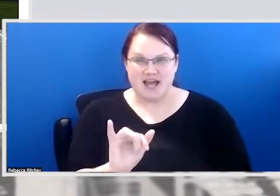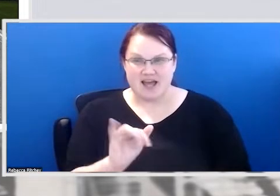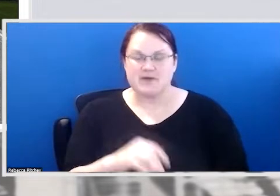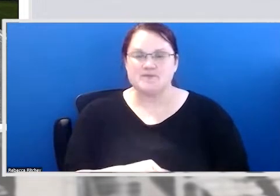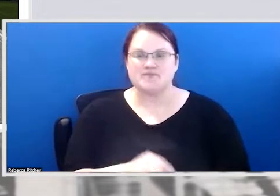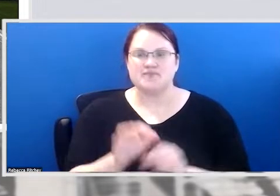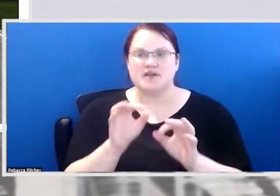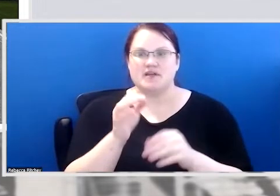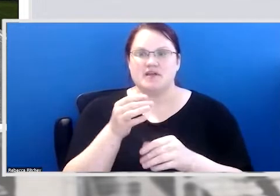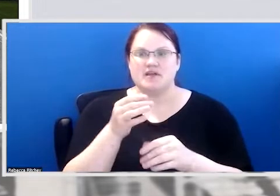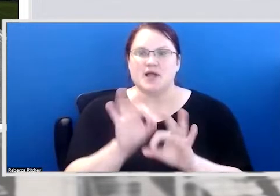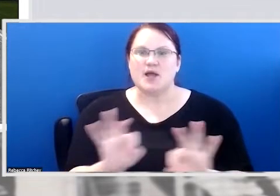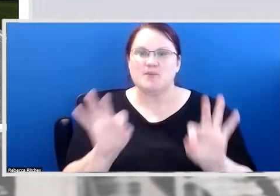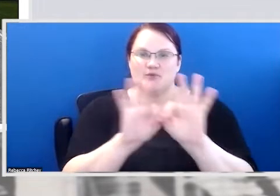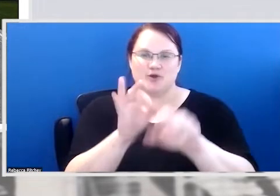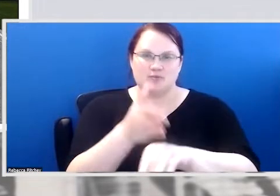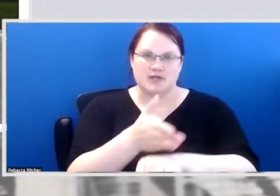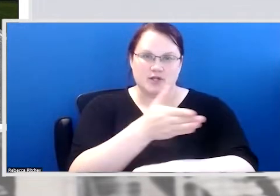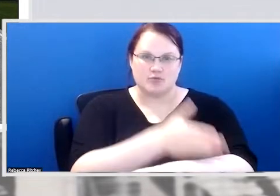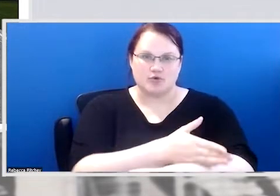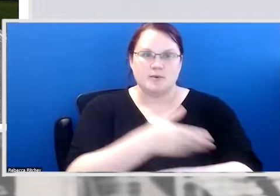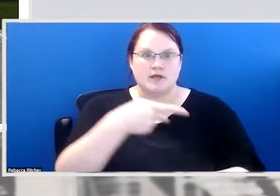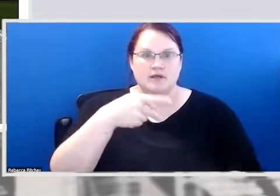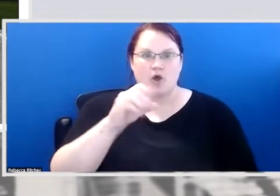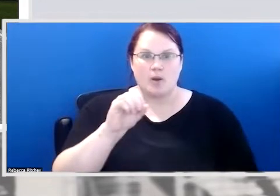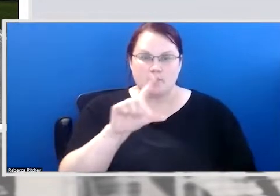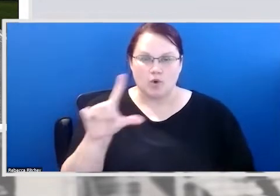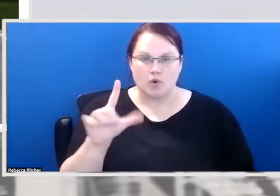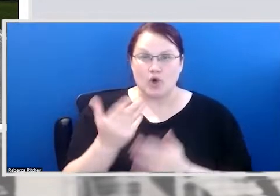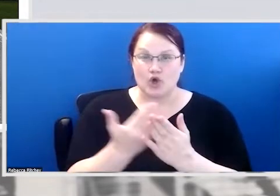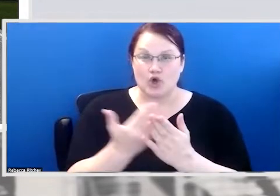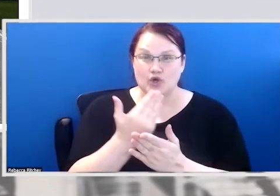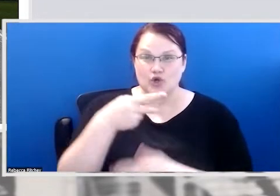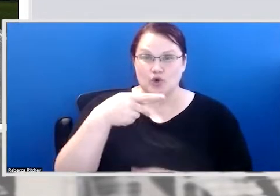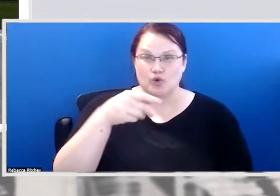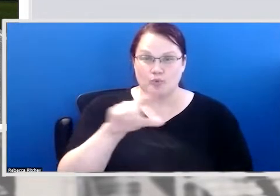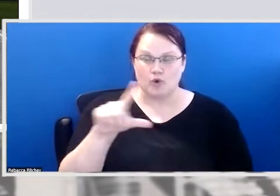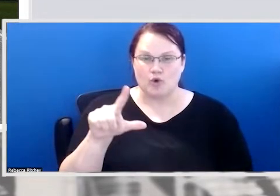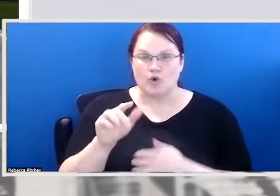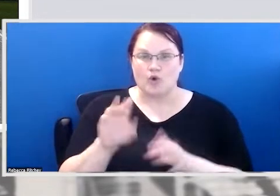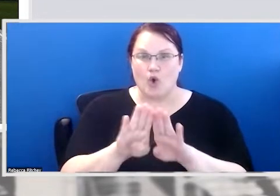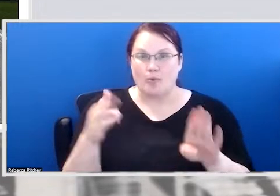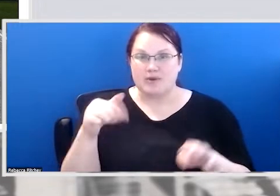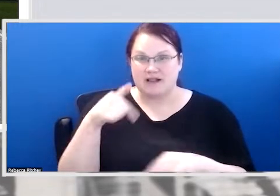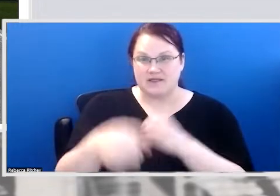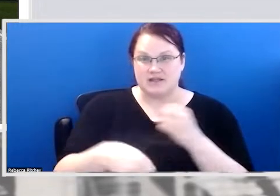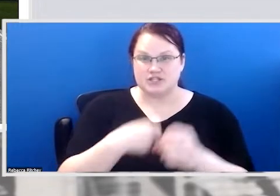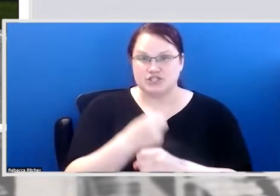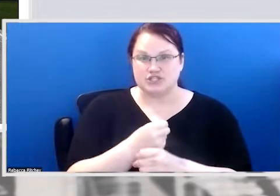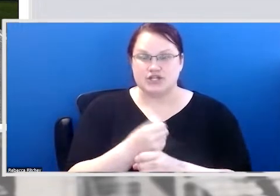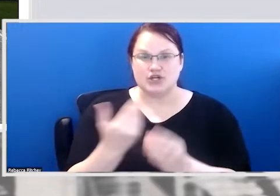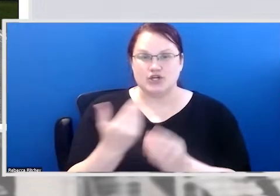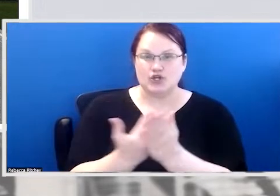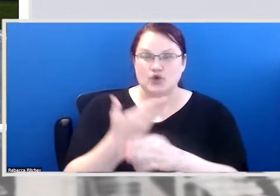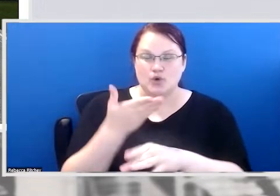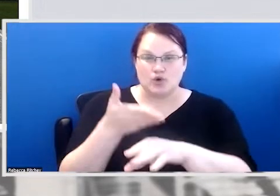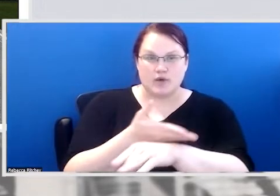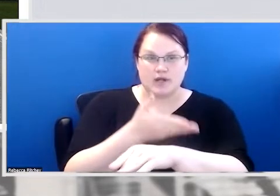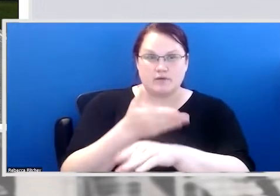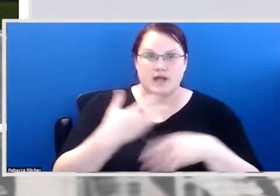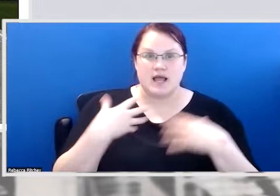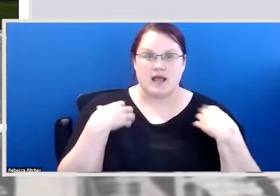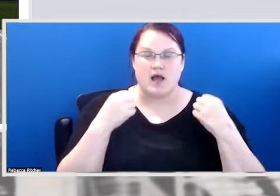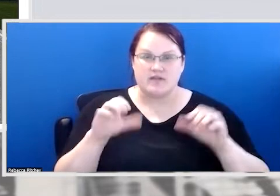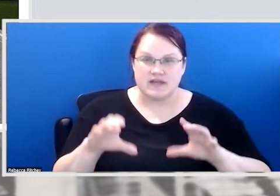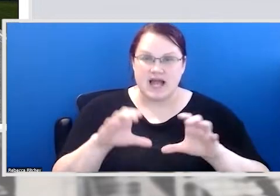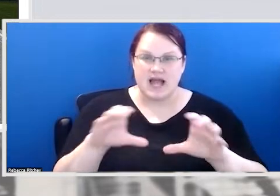important improvement. You see Moore Park Pool, a brand new pool that's opening this year. And one of our newer renovated Healthy Active Living